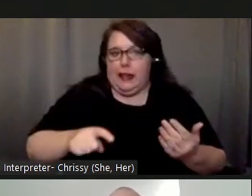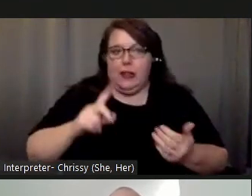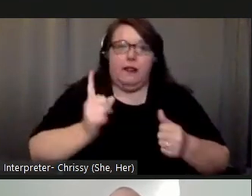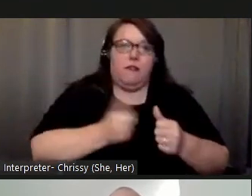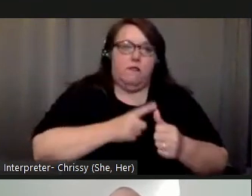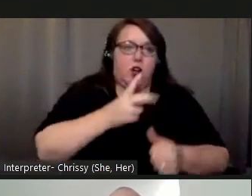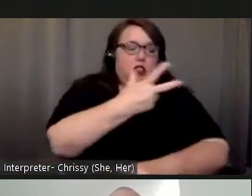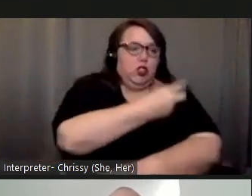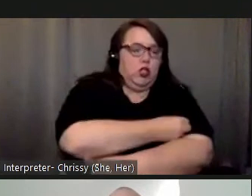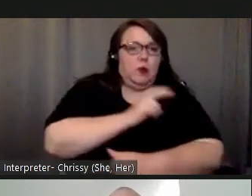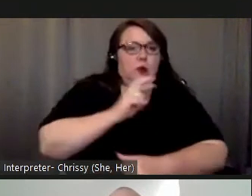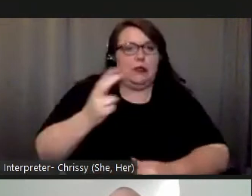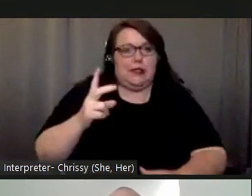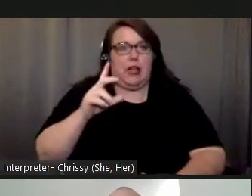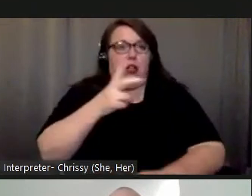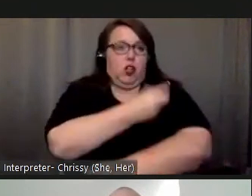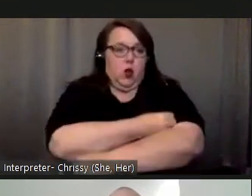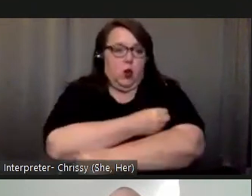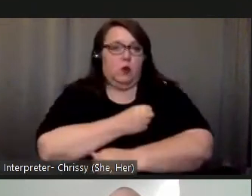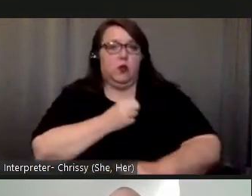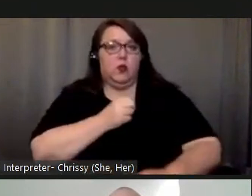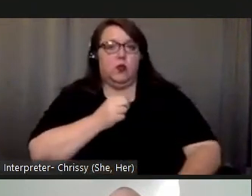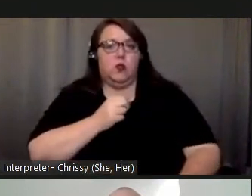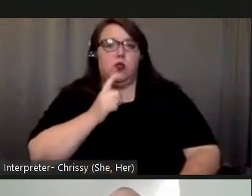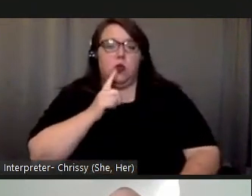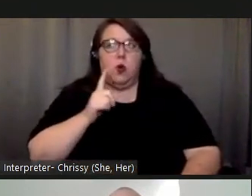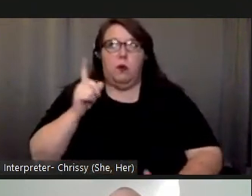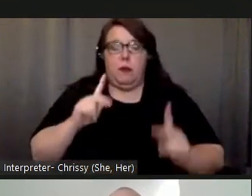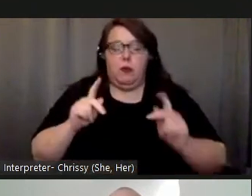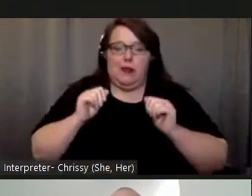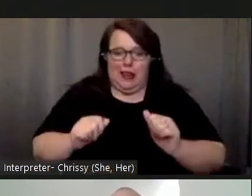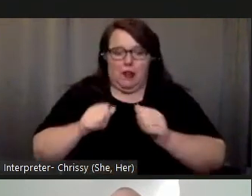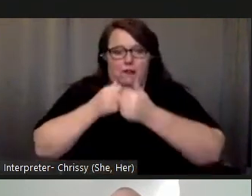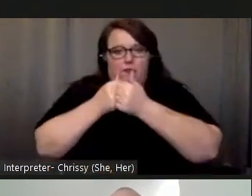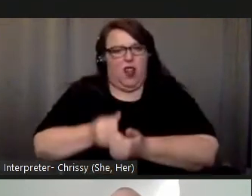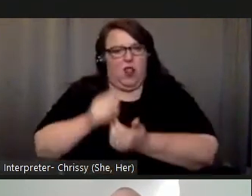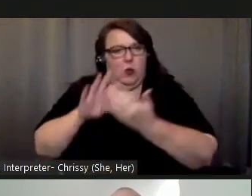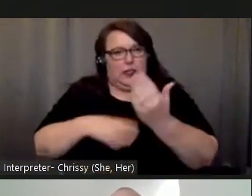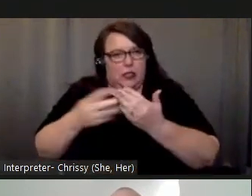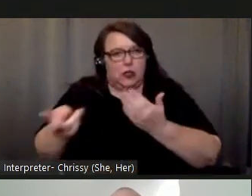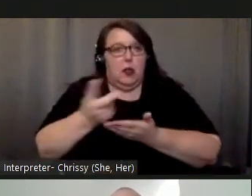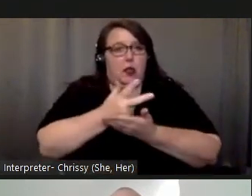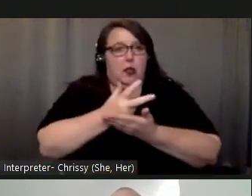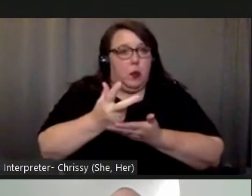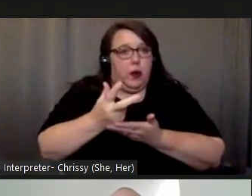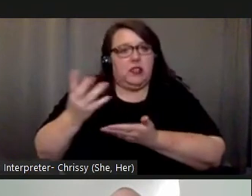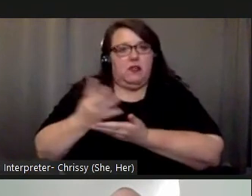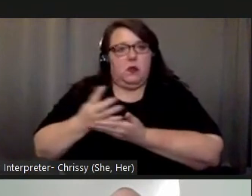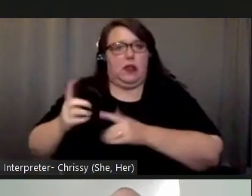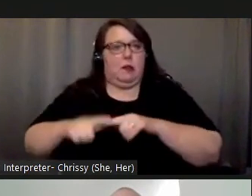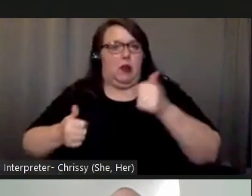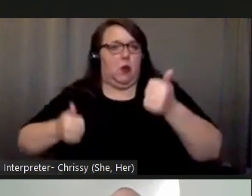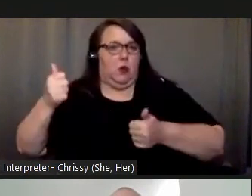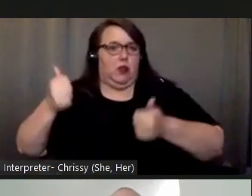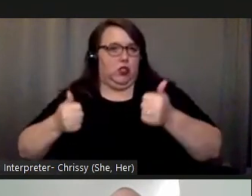people on schedule with their third, either at 3 weeks or 4 weeks, depending on which vaccine they had received.